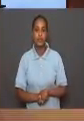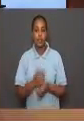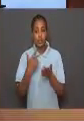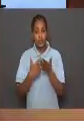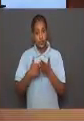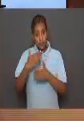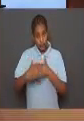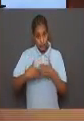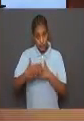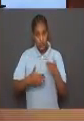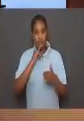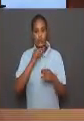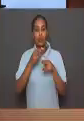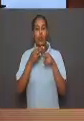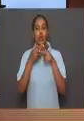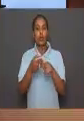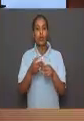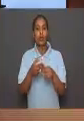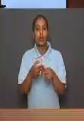This process is called